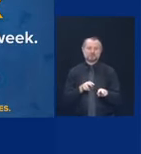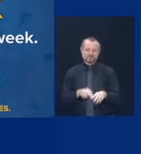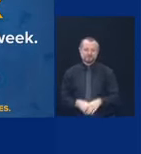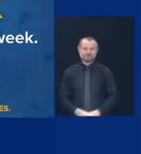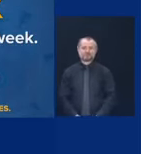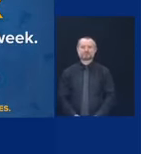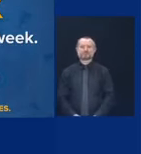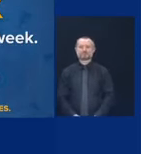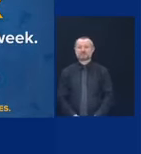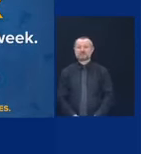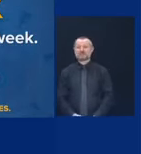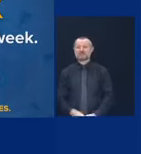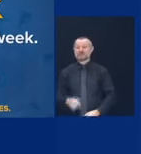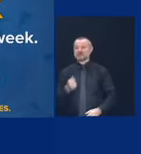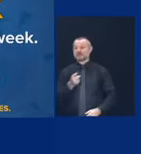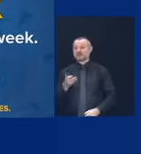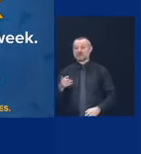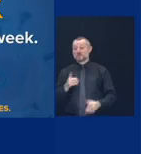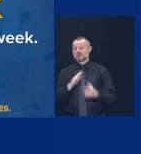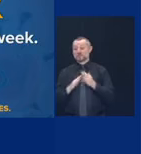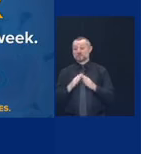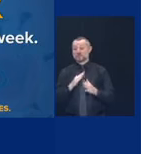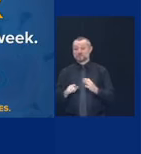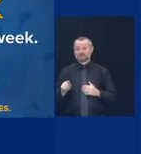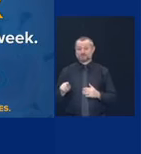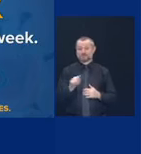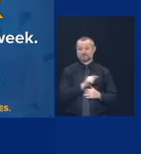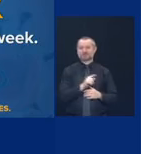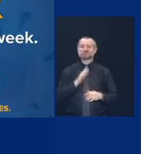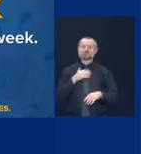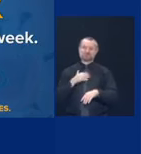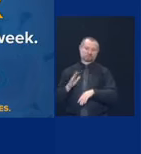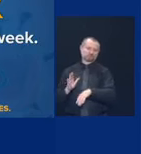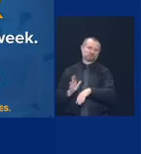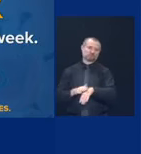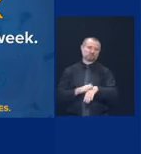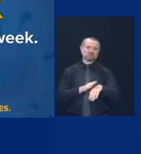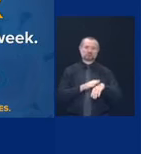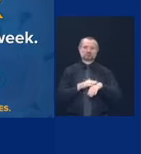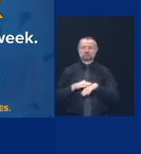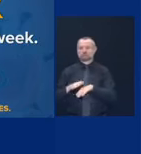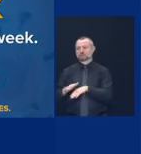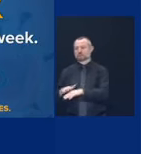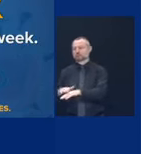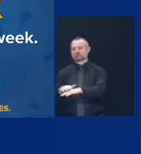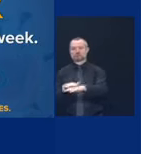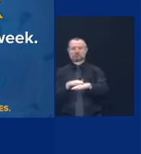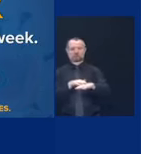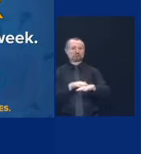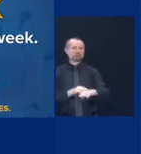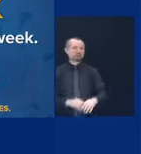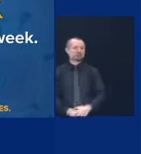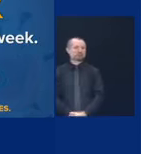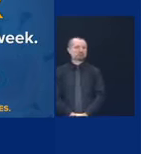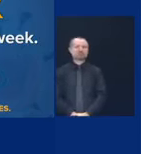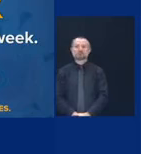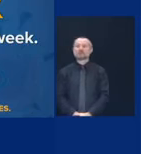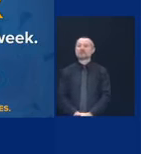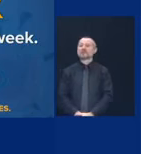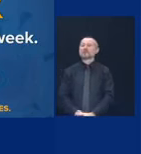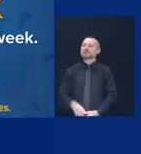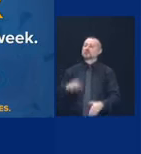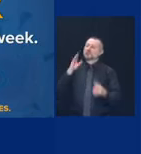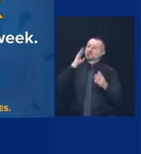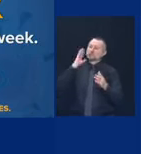communities that are in the warning track. I hate sports analogies for those people who don't know them. Warning track is the track just